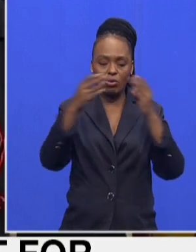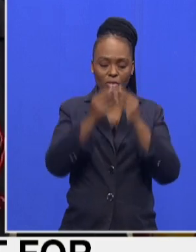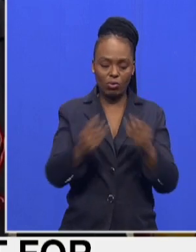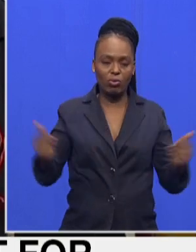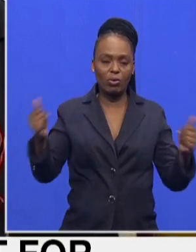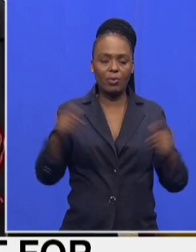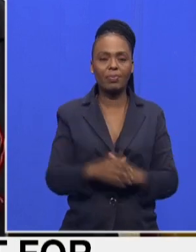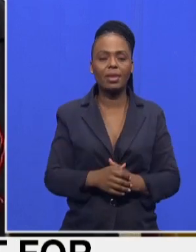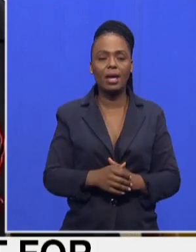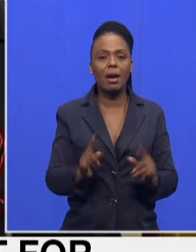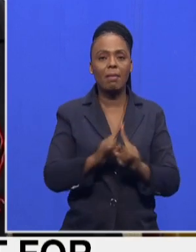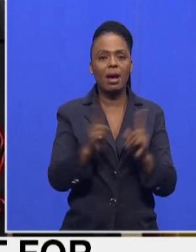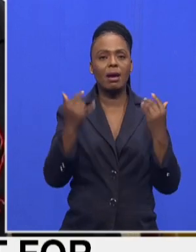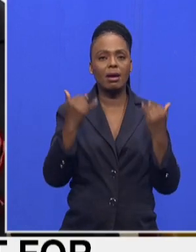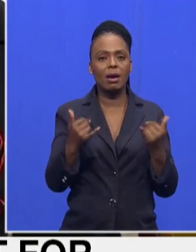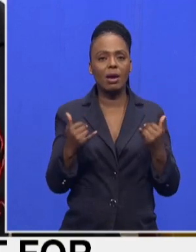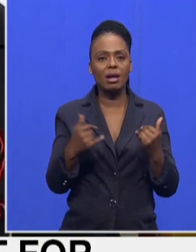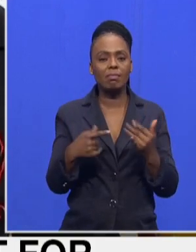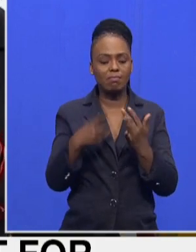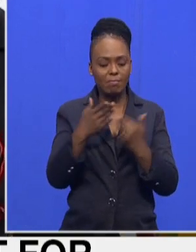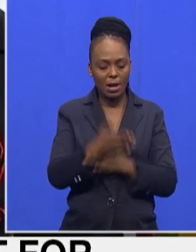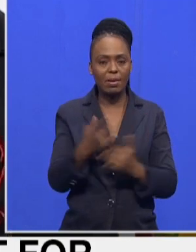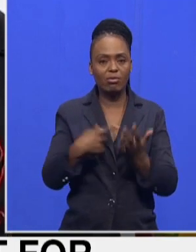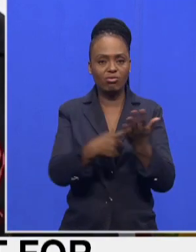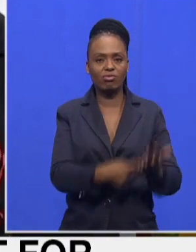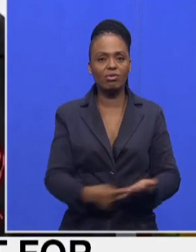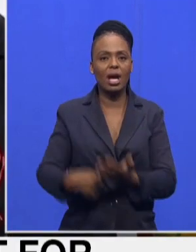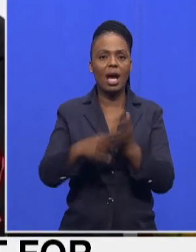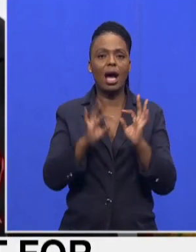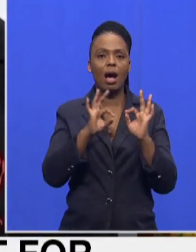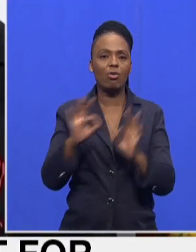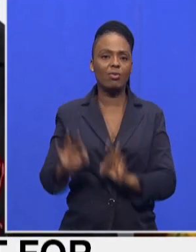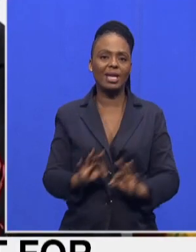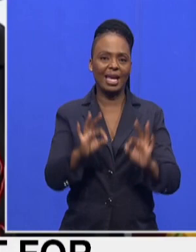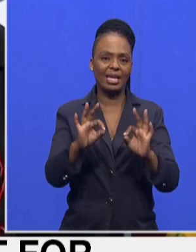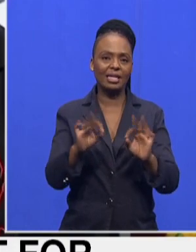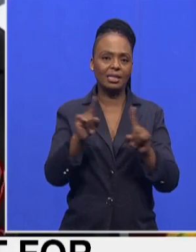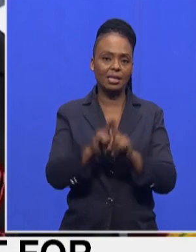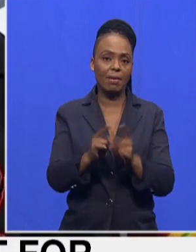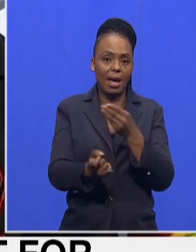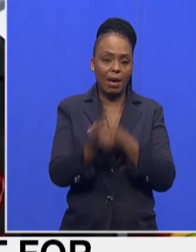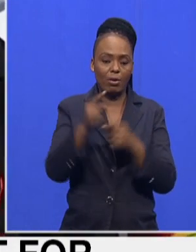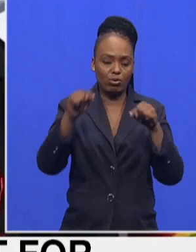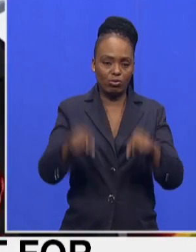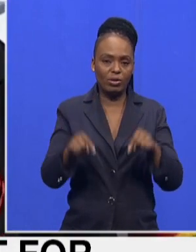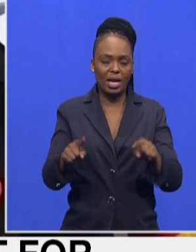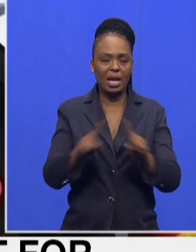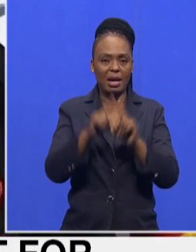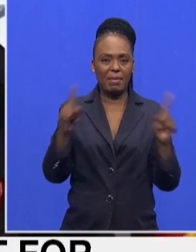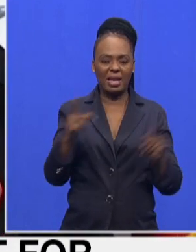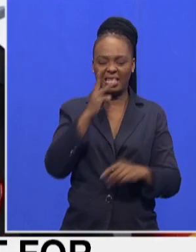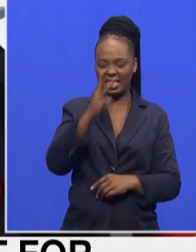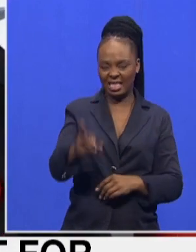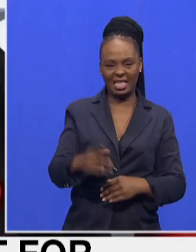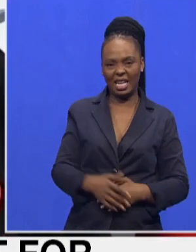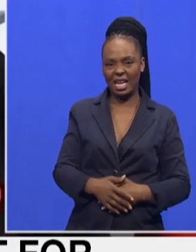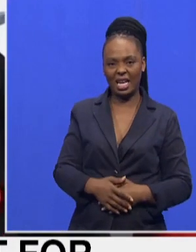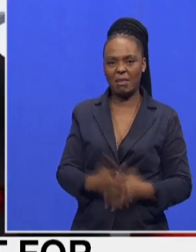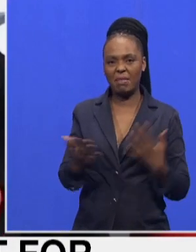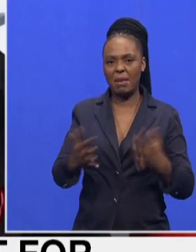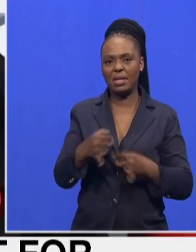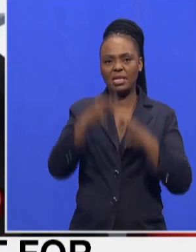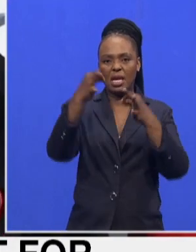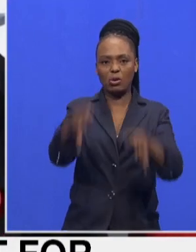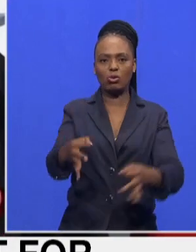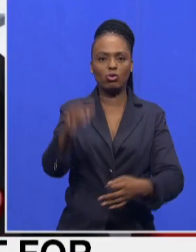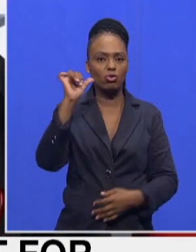but it was ruled that a mediation process is appropriate, and which was scheduled to take place today. But we fear that there's an attempt to now reschedule it for tomorrow,